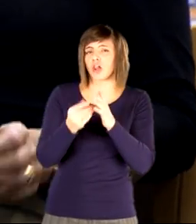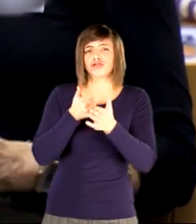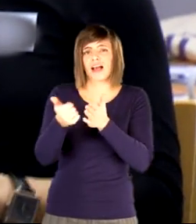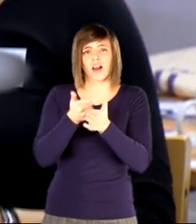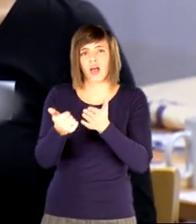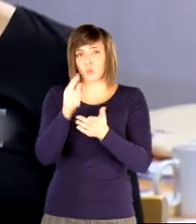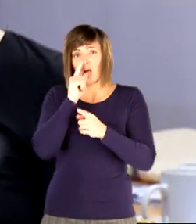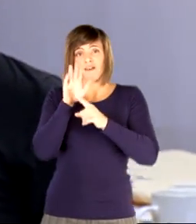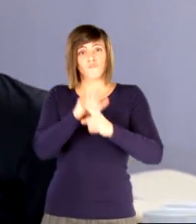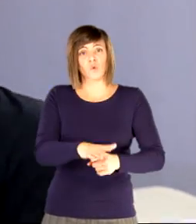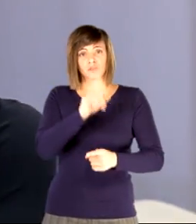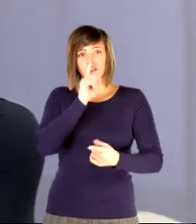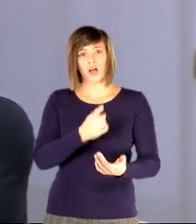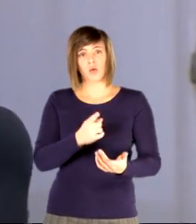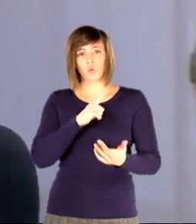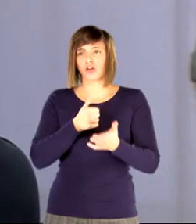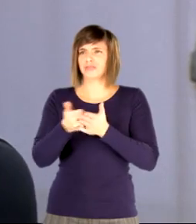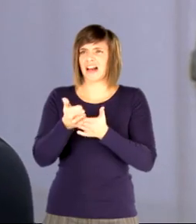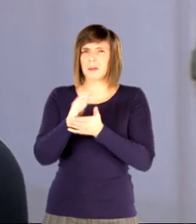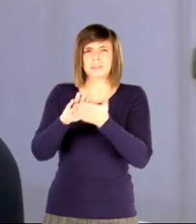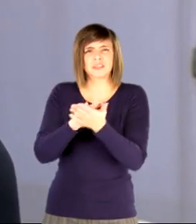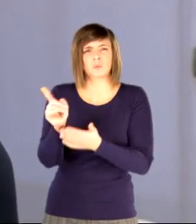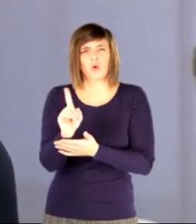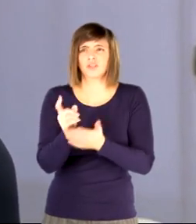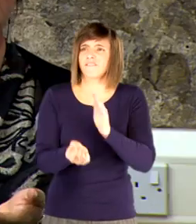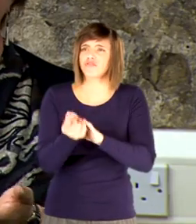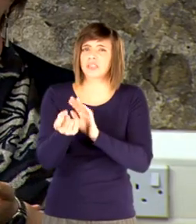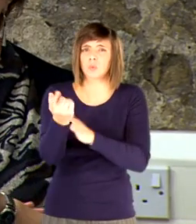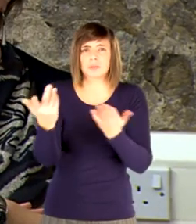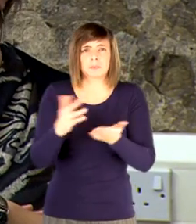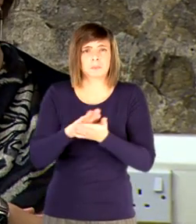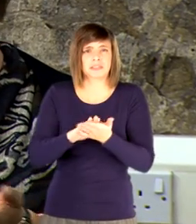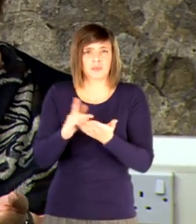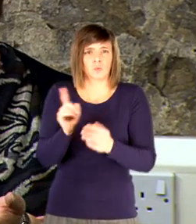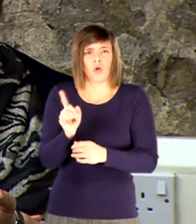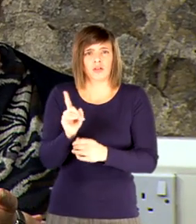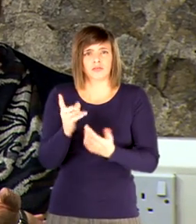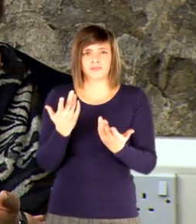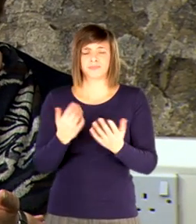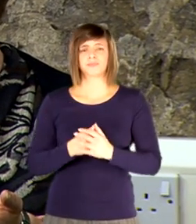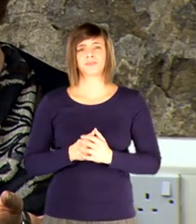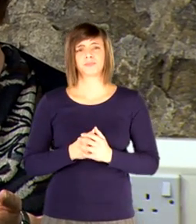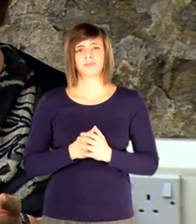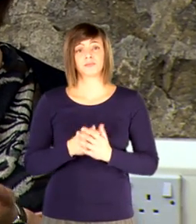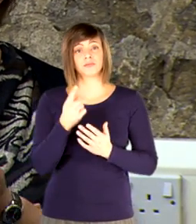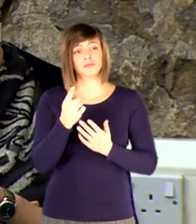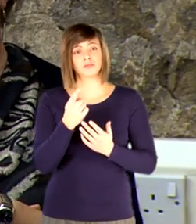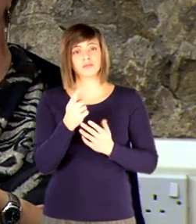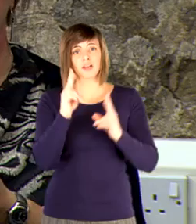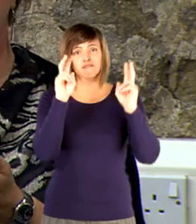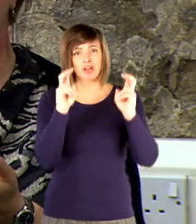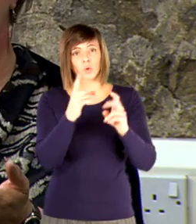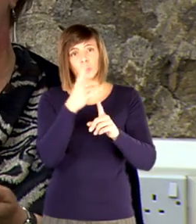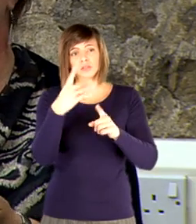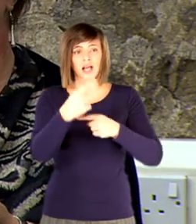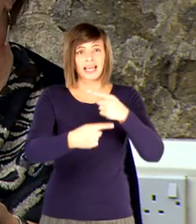can't enforce that, because regular and frequent can be interpreted in lots of different ways.